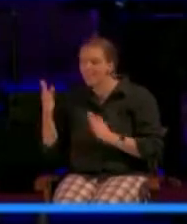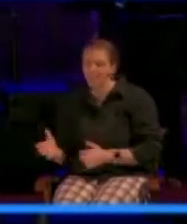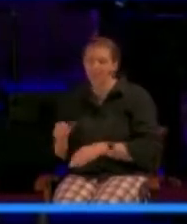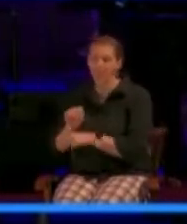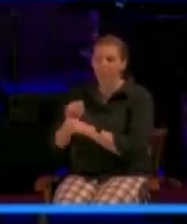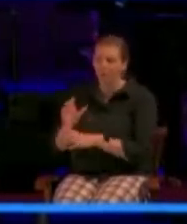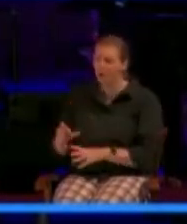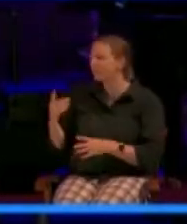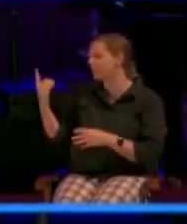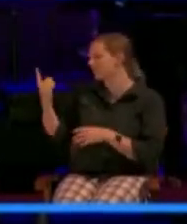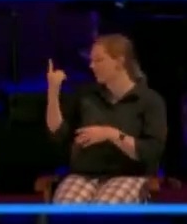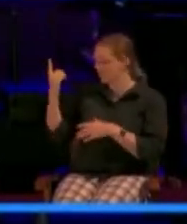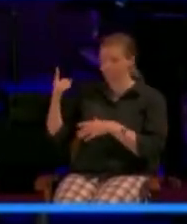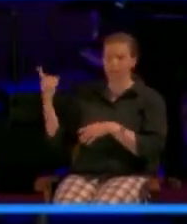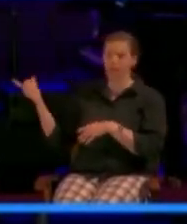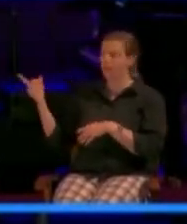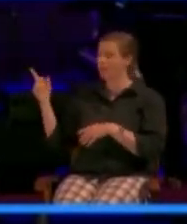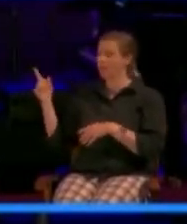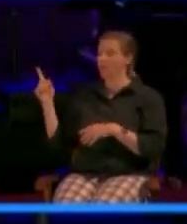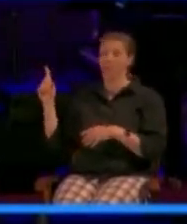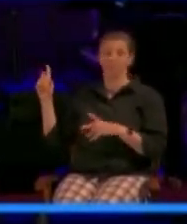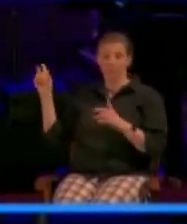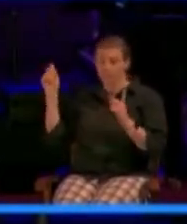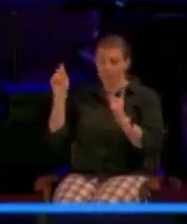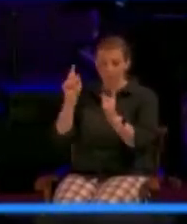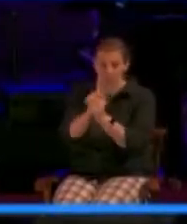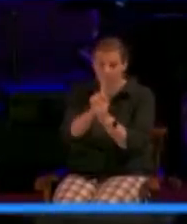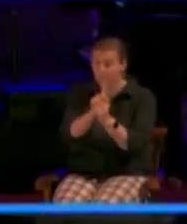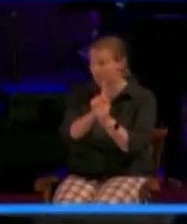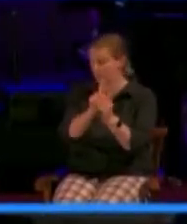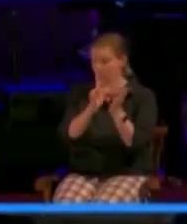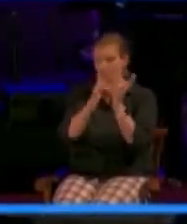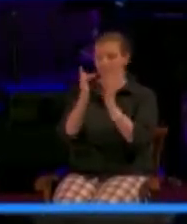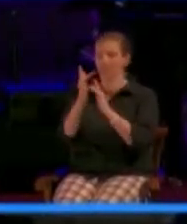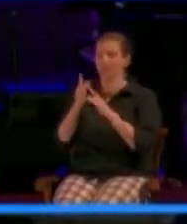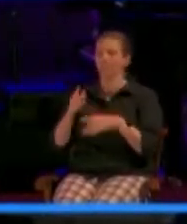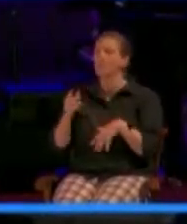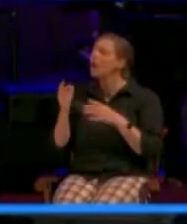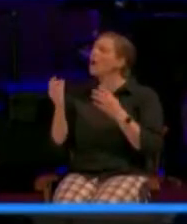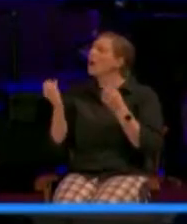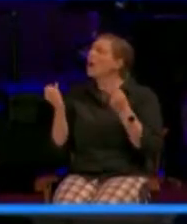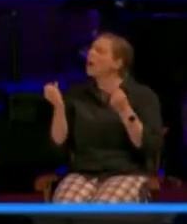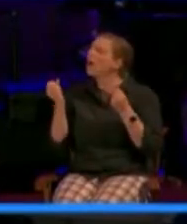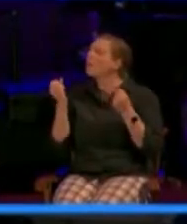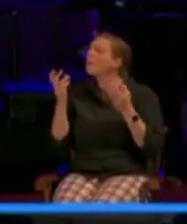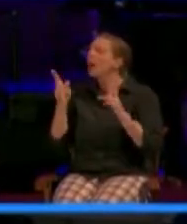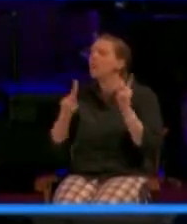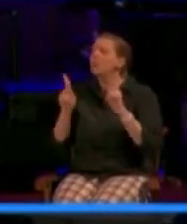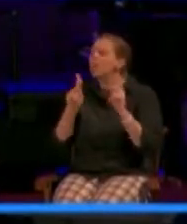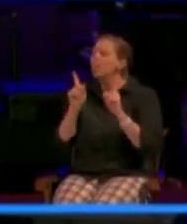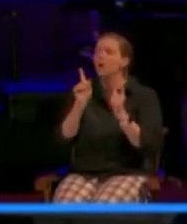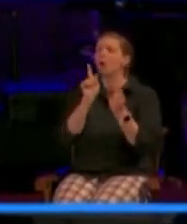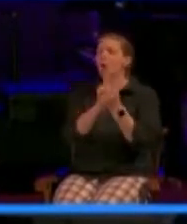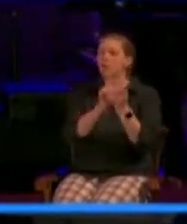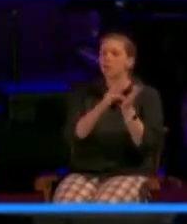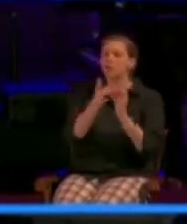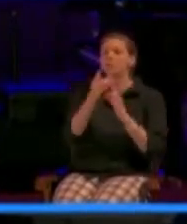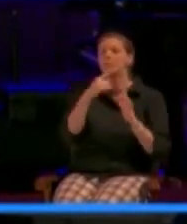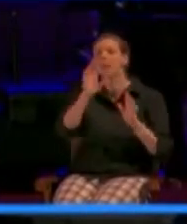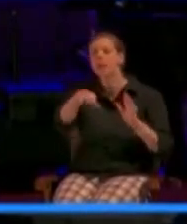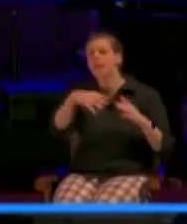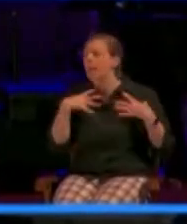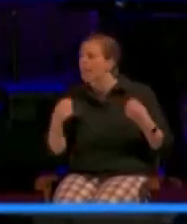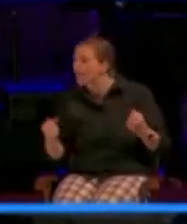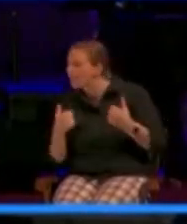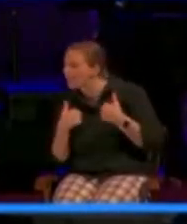come and heal my daughter? Would you heal me? Would you restore my sight? Would you heal my withered hand? He was constantly having folk come up to